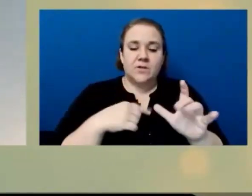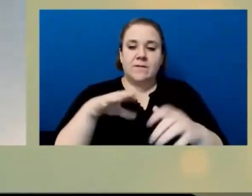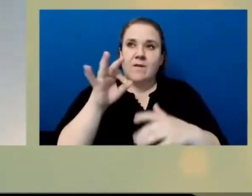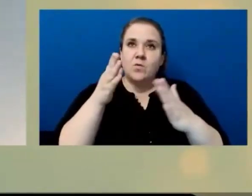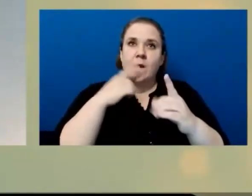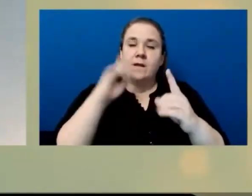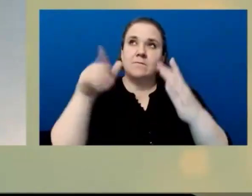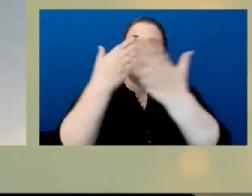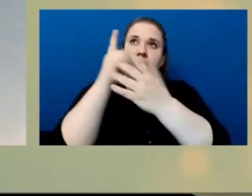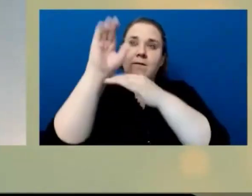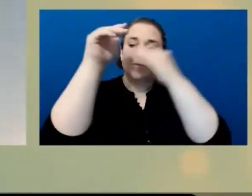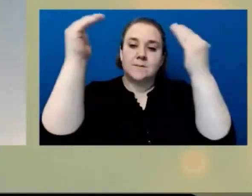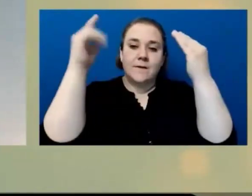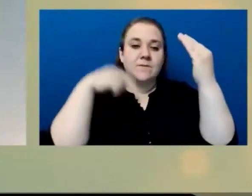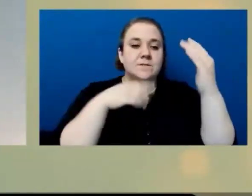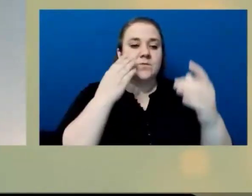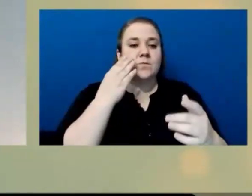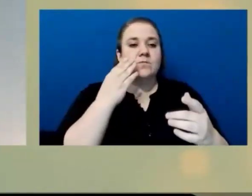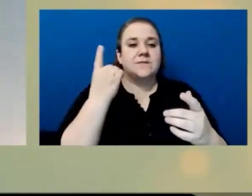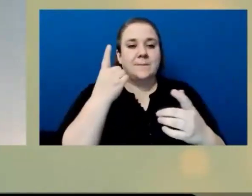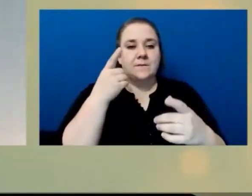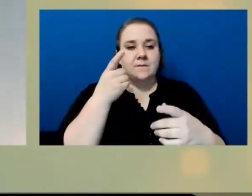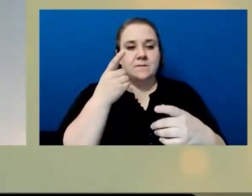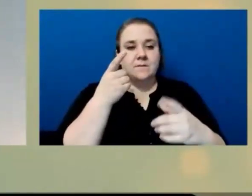in science and in every silence.